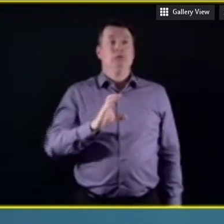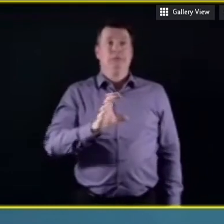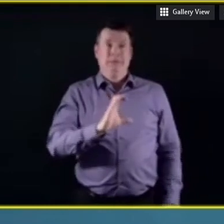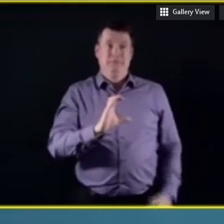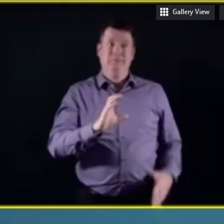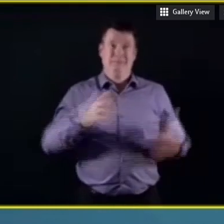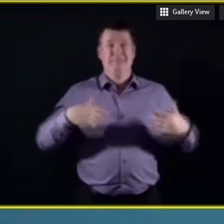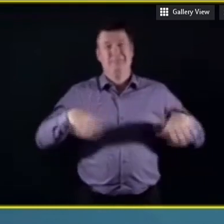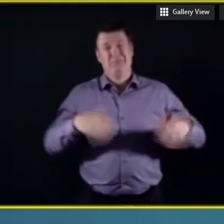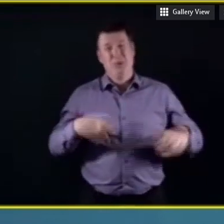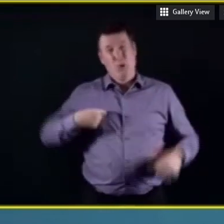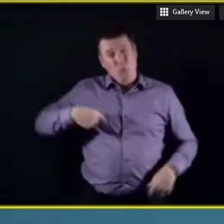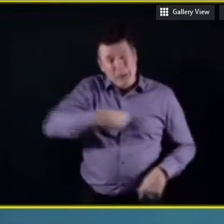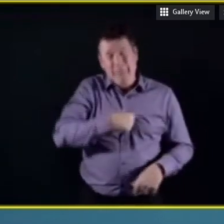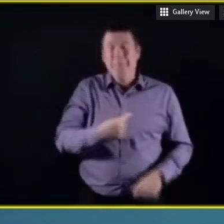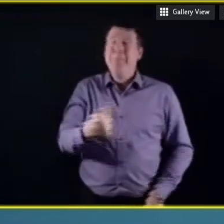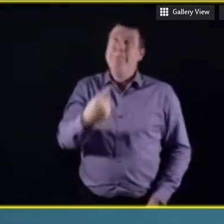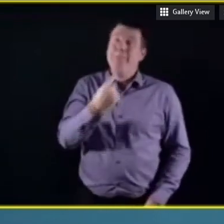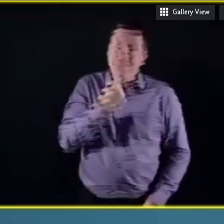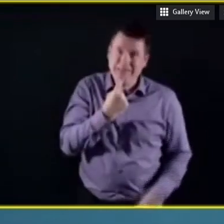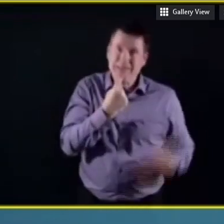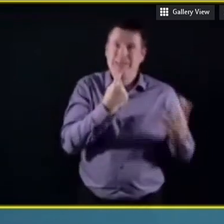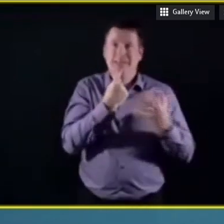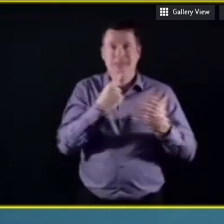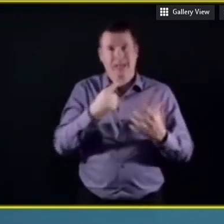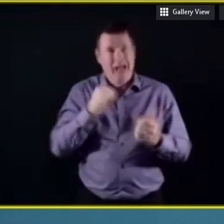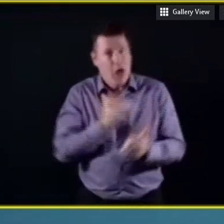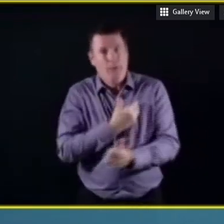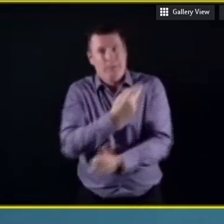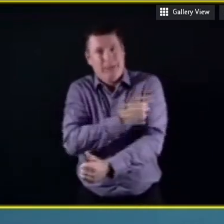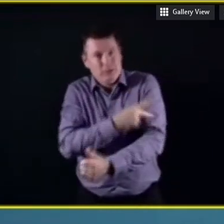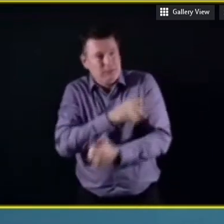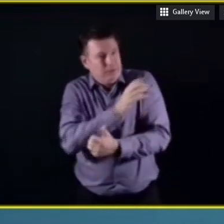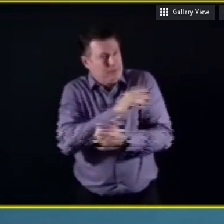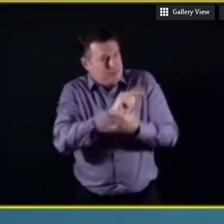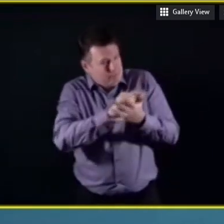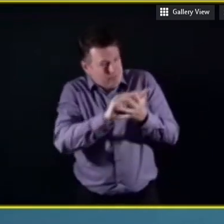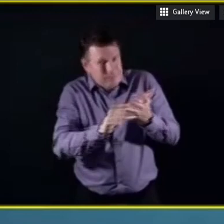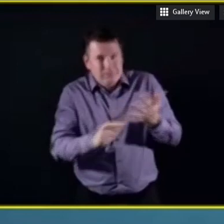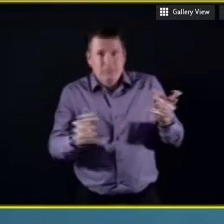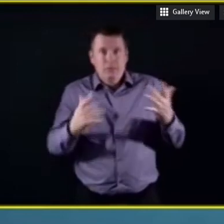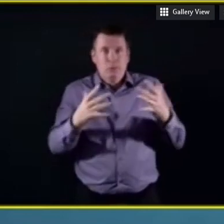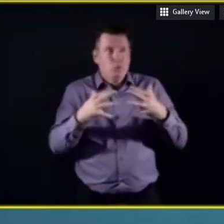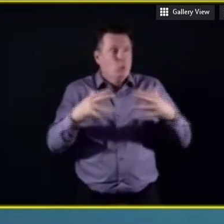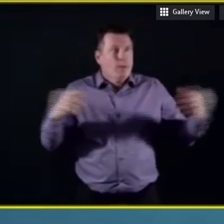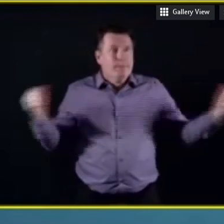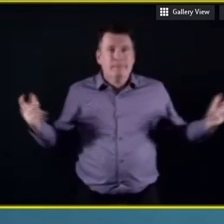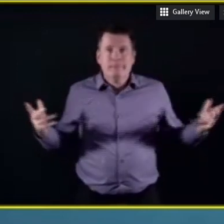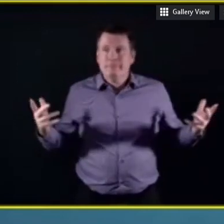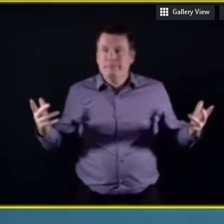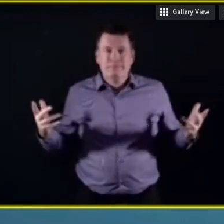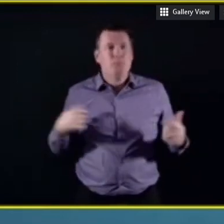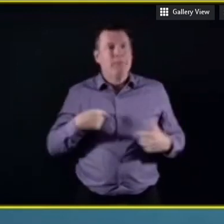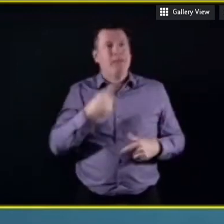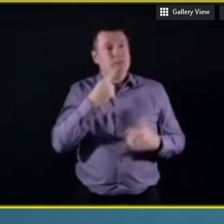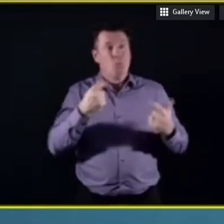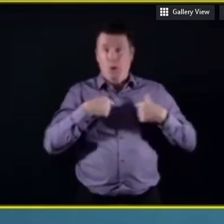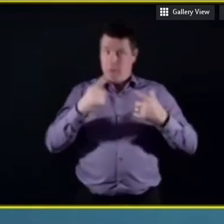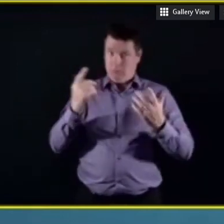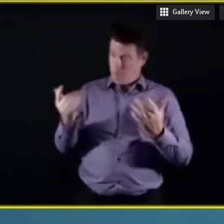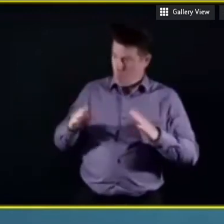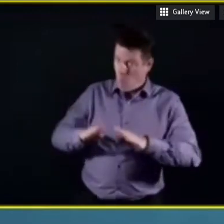When we're ready to open, we're safe. Our offices are safe to come in. And I did want to make a little plug